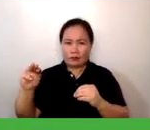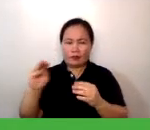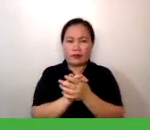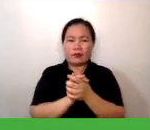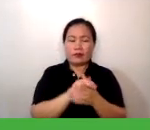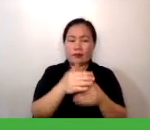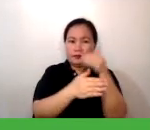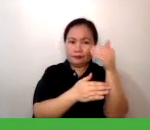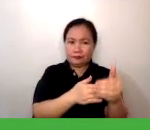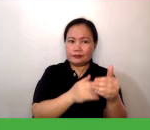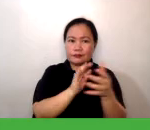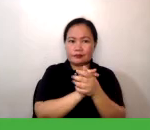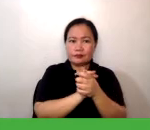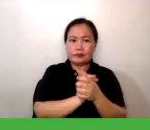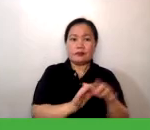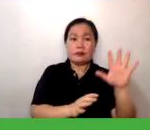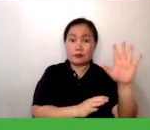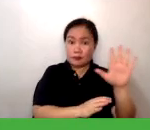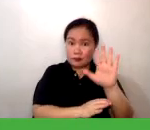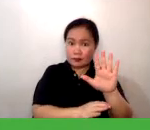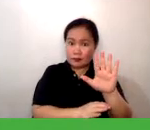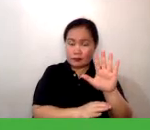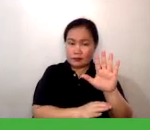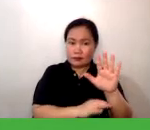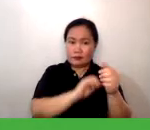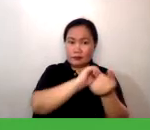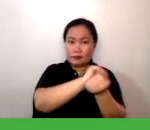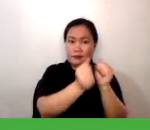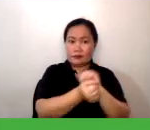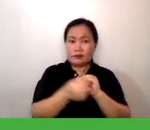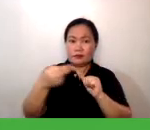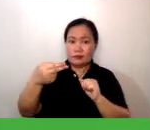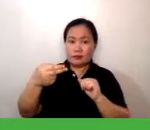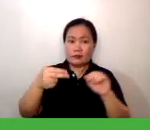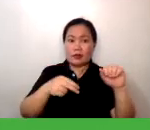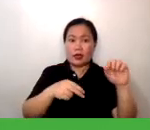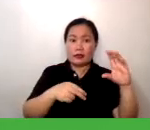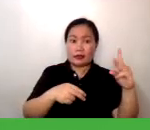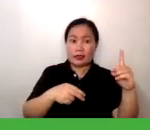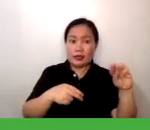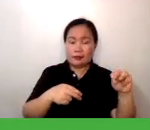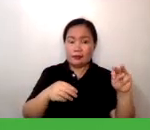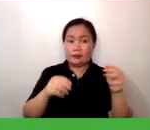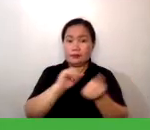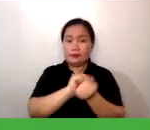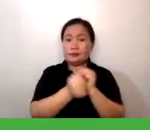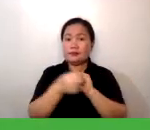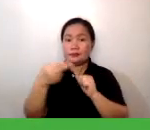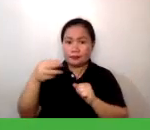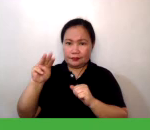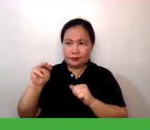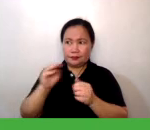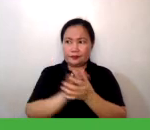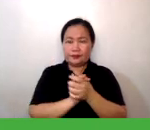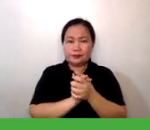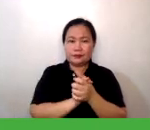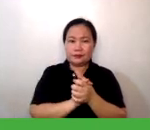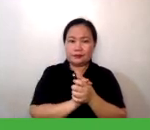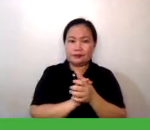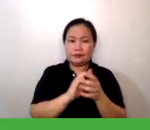0.0124 hectometers. Next. So, ito naman, yung 55 decimeters. So, ito